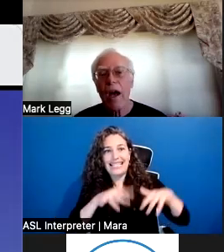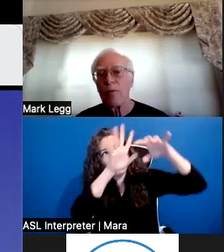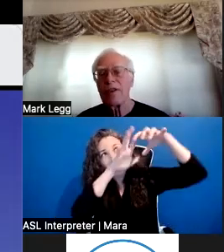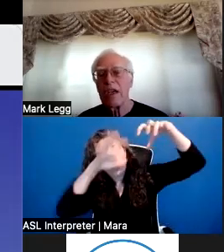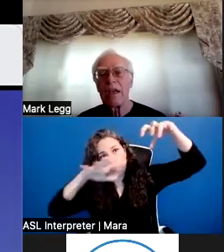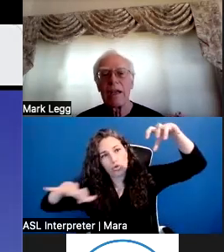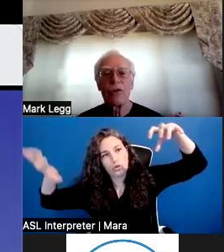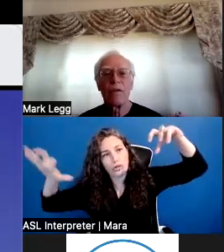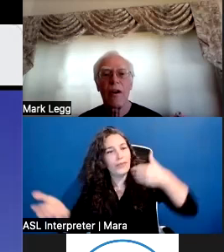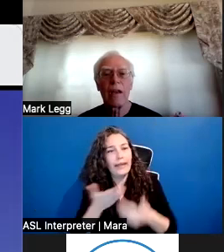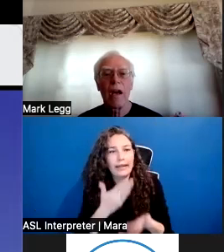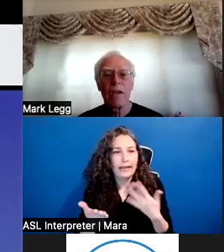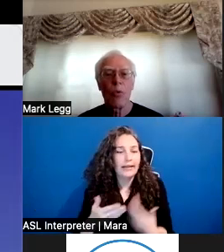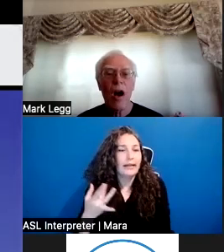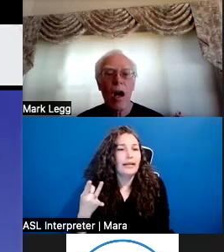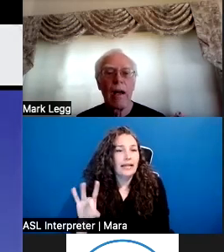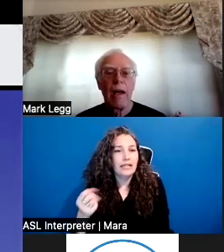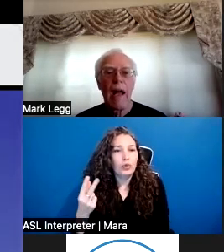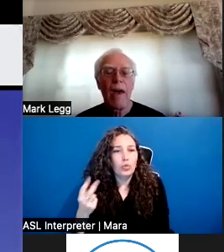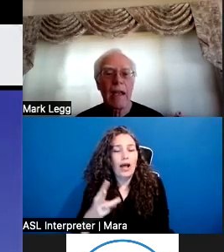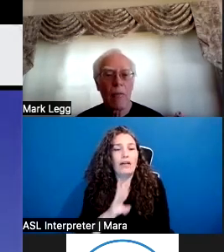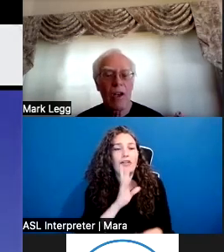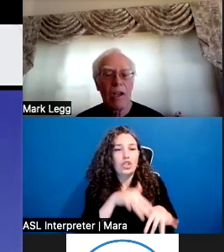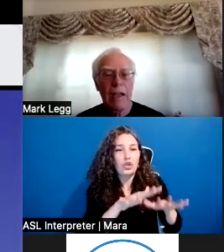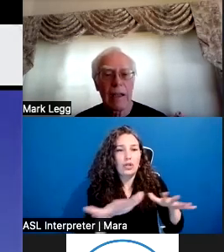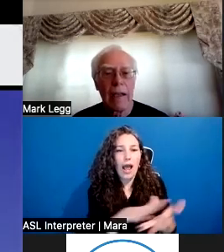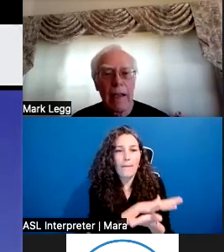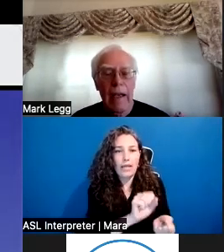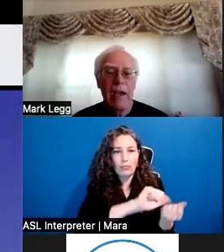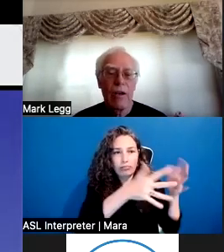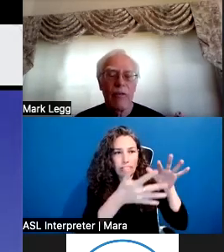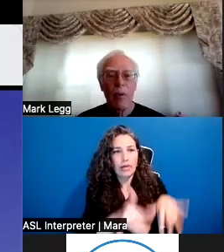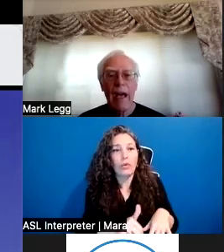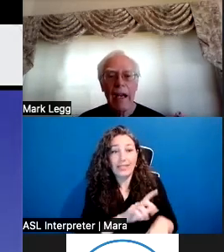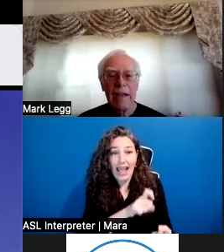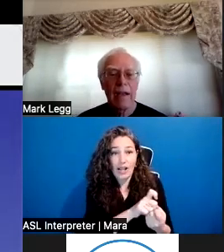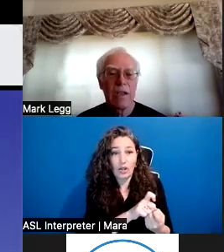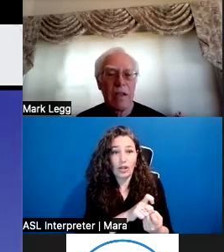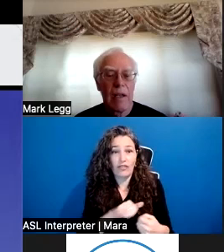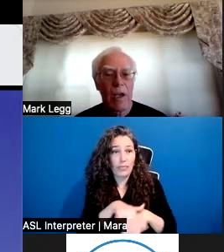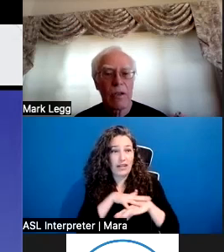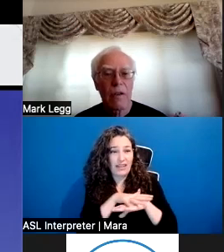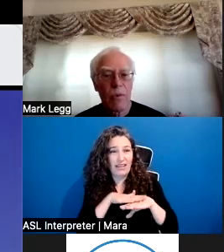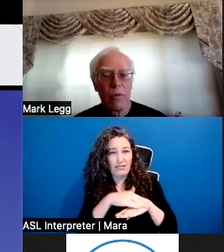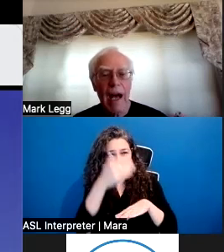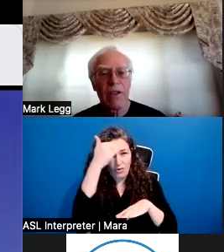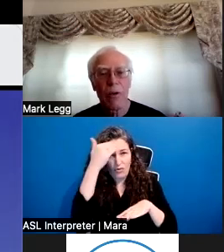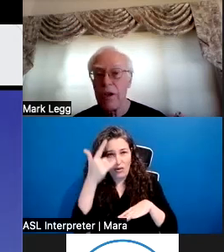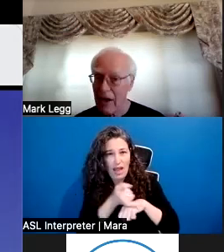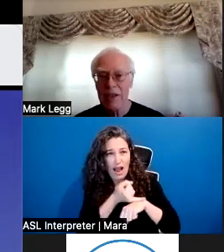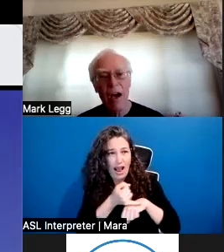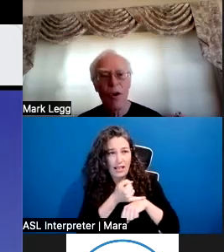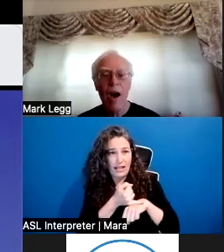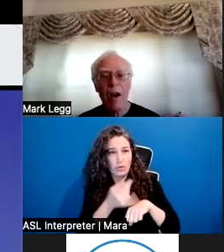saw the water recede into a very large wall, and then it came rushing inland. And, you know, before we had television pictures from Sumatra